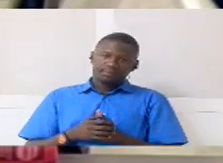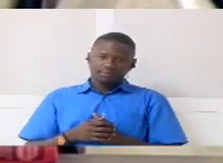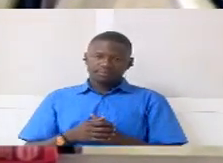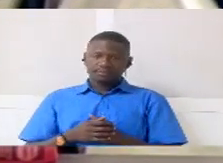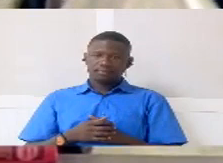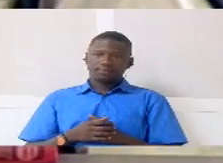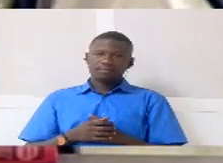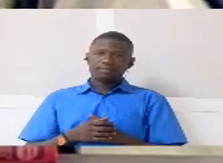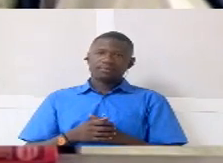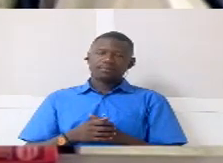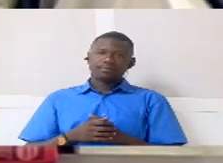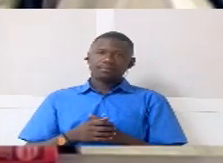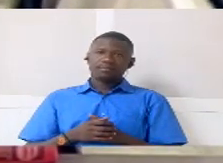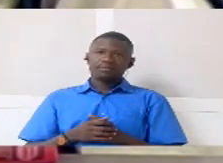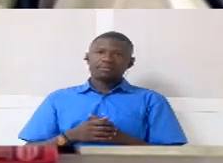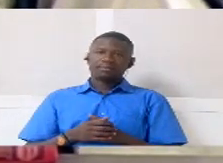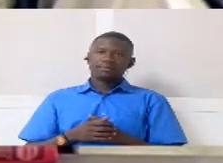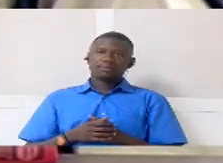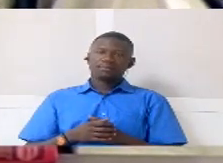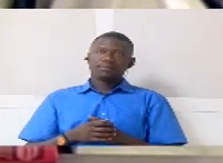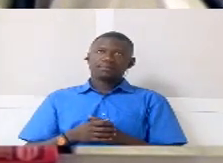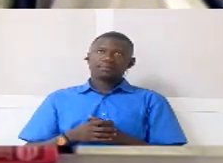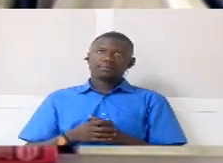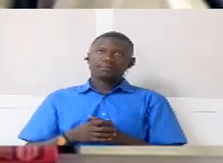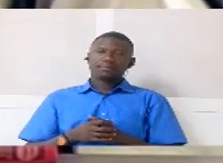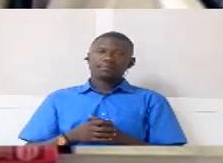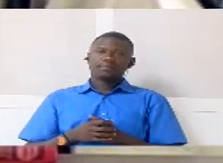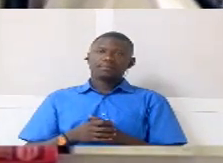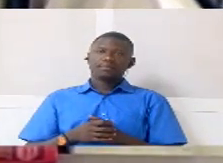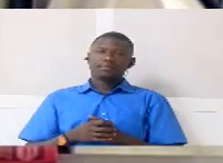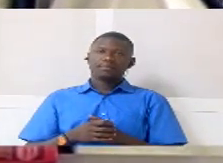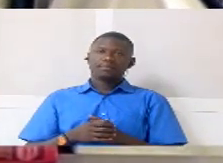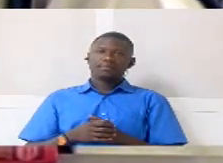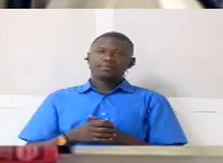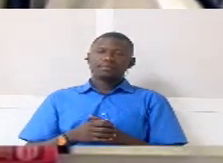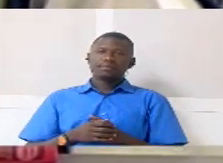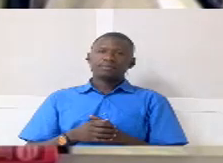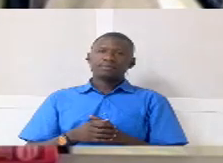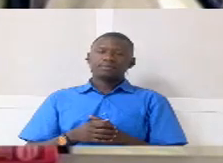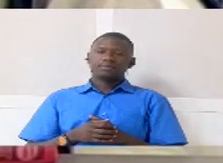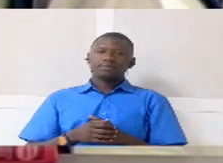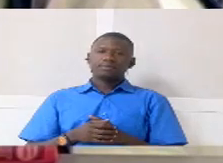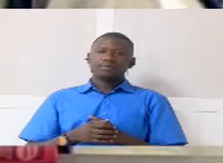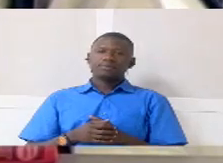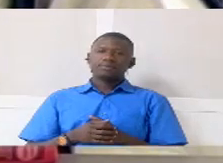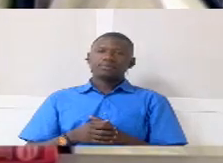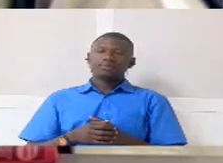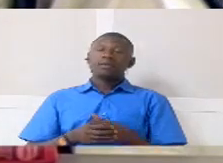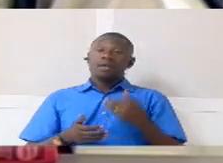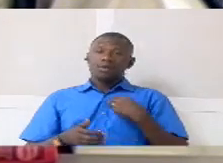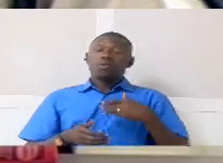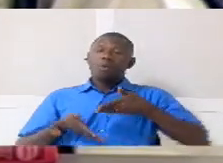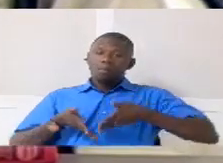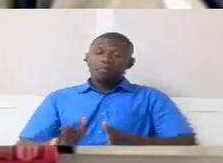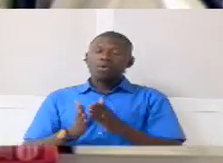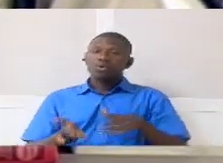leto. Uluta e. August Karo Tani Lulu 1970. Uluta Kombolamen. I was born